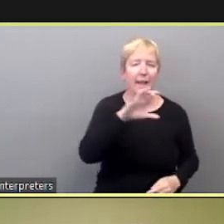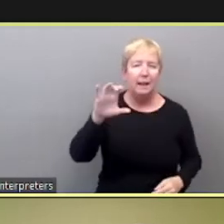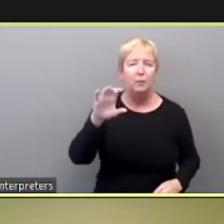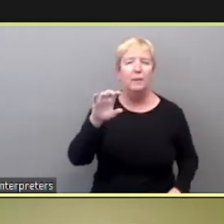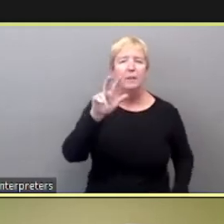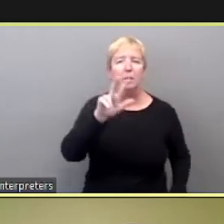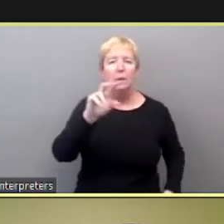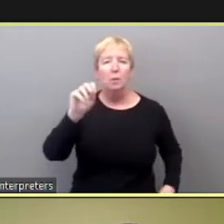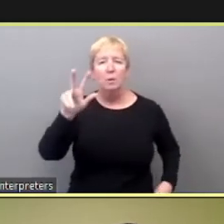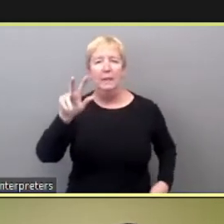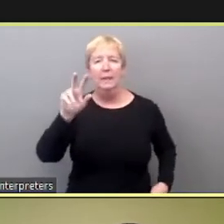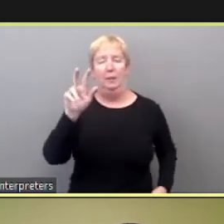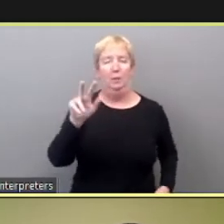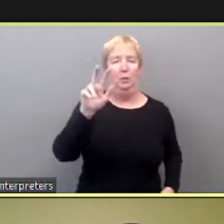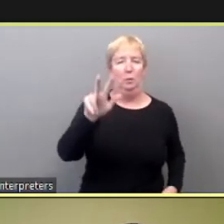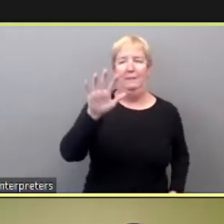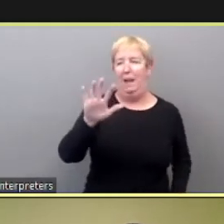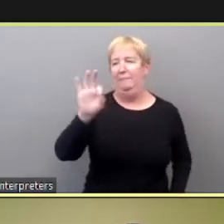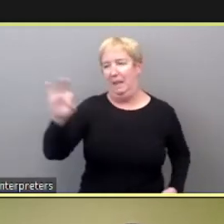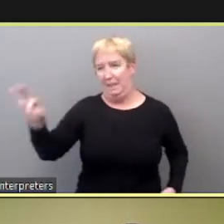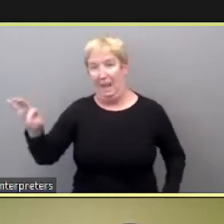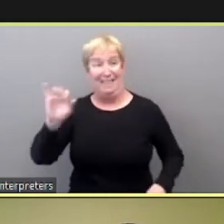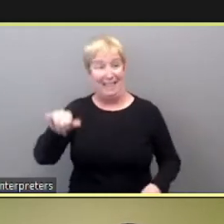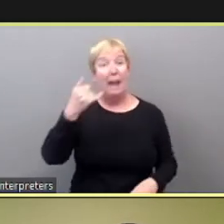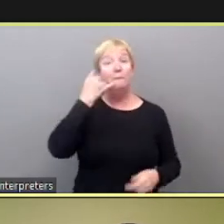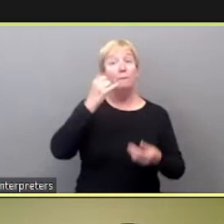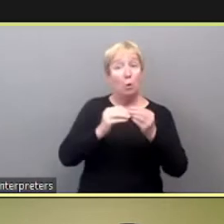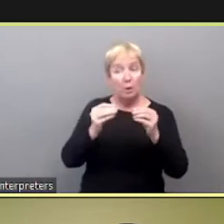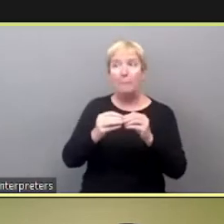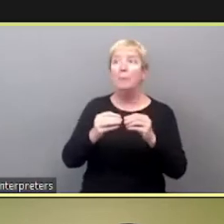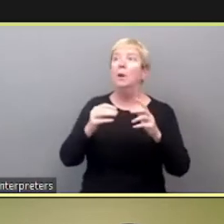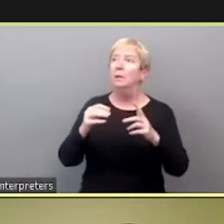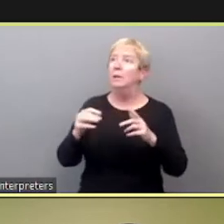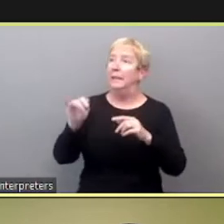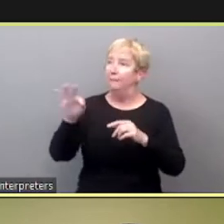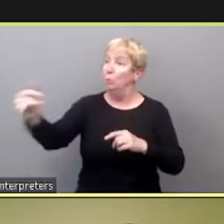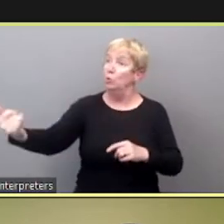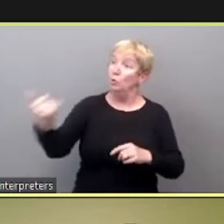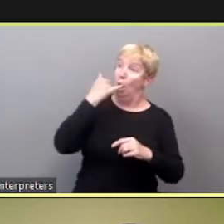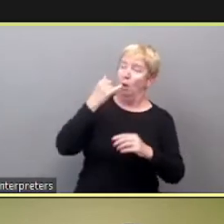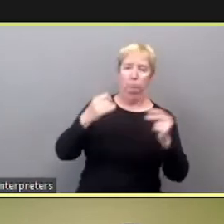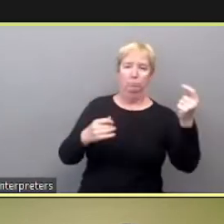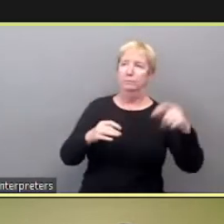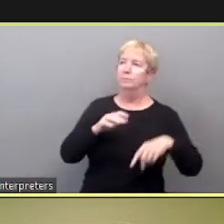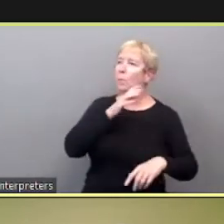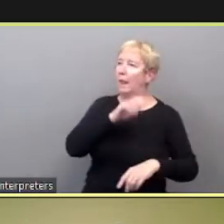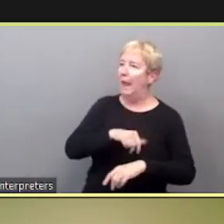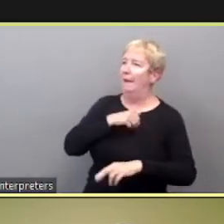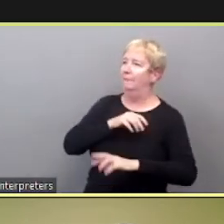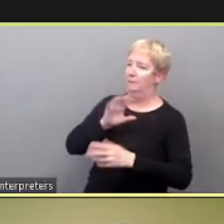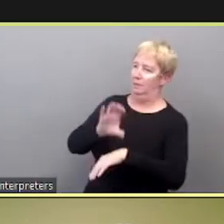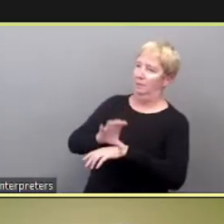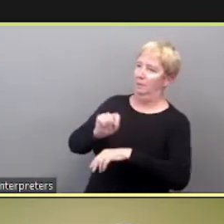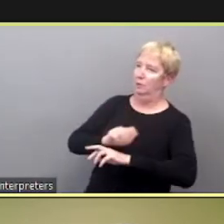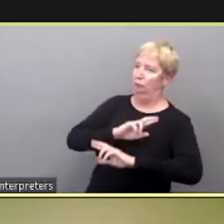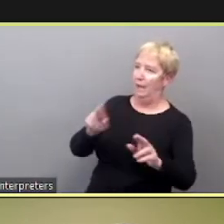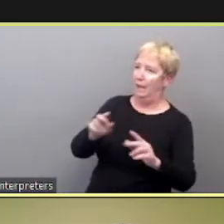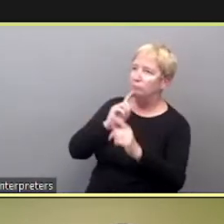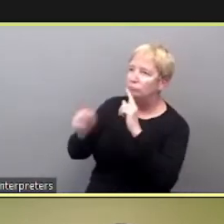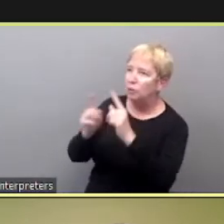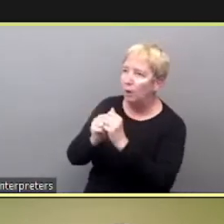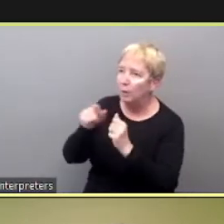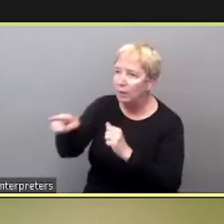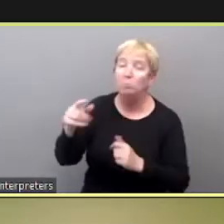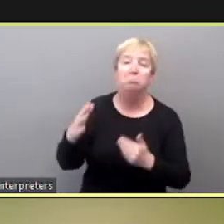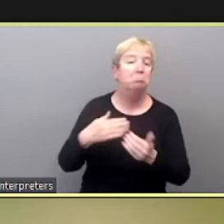800-303-3599, is actually the number that'll get you connected with a career consultant immediately. So whether you're an employer, a job seeker, calling this number